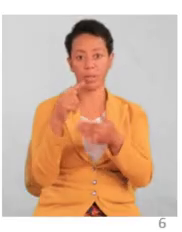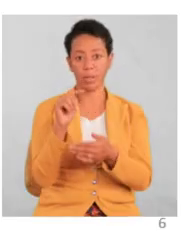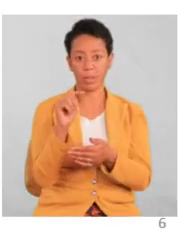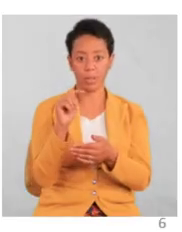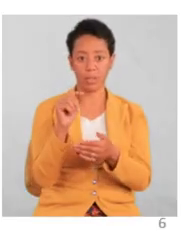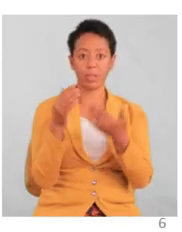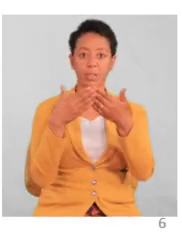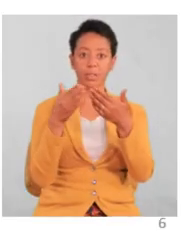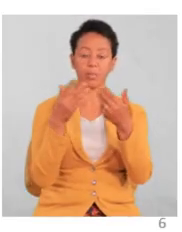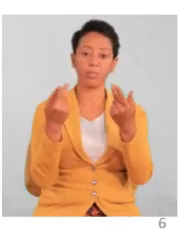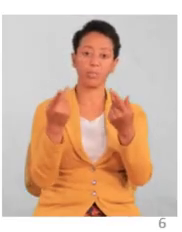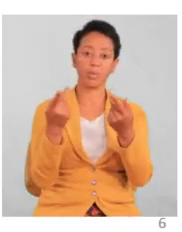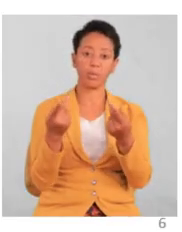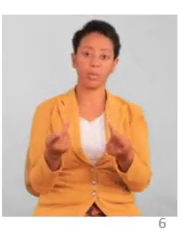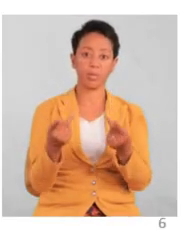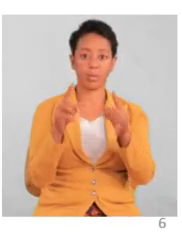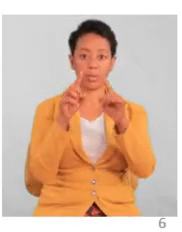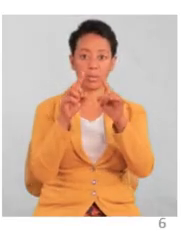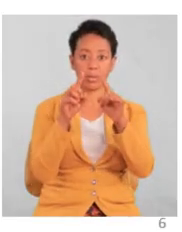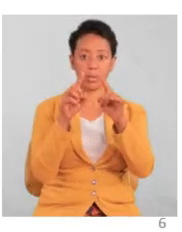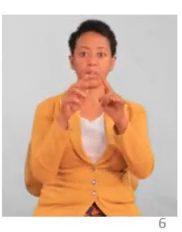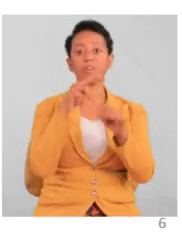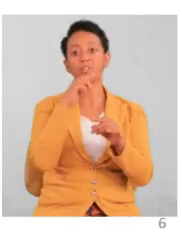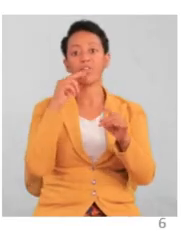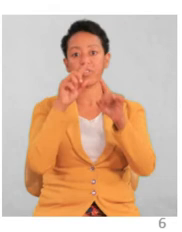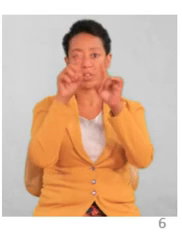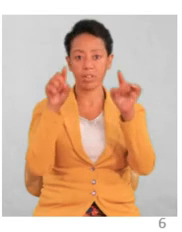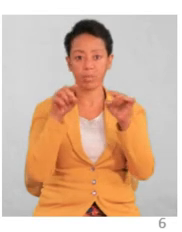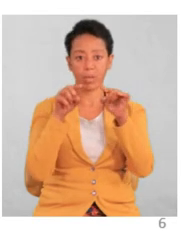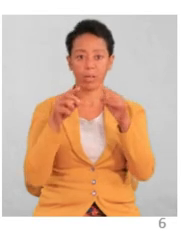of the verbs in brackets. Look at